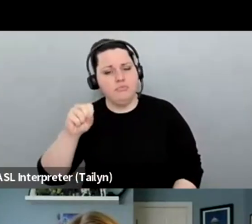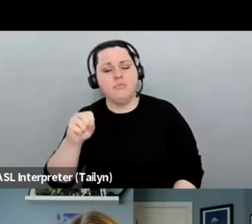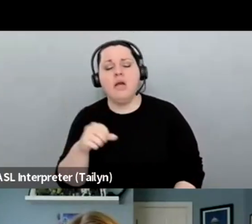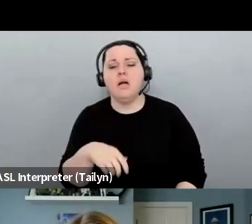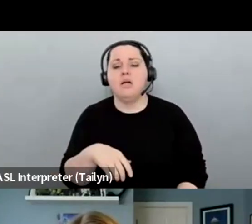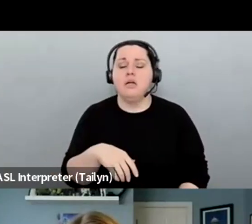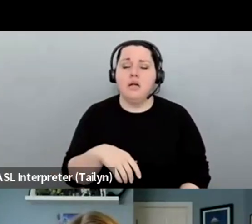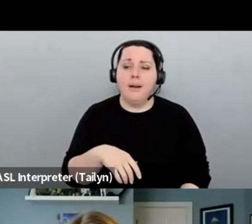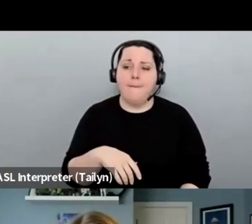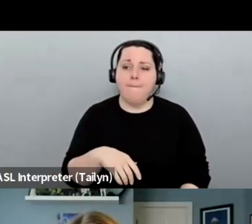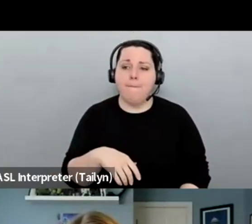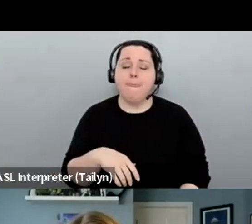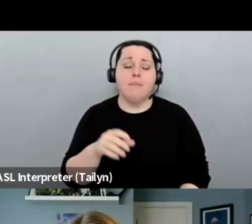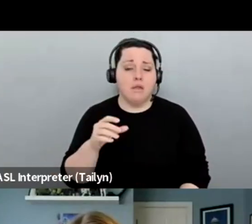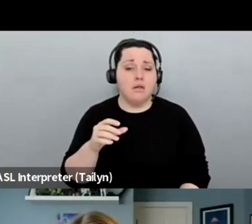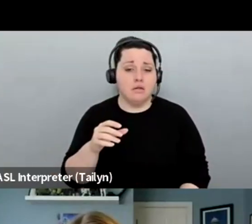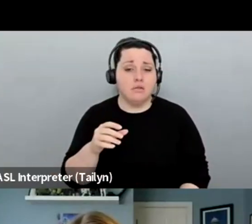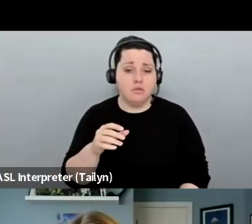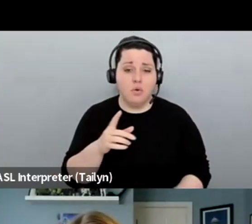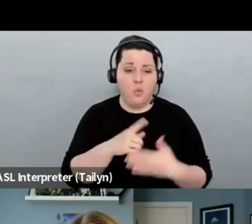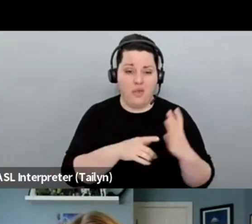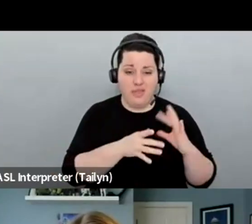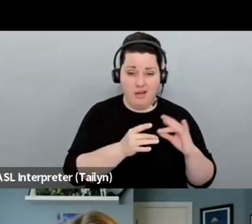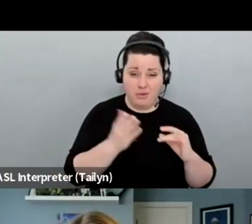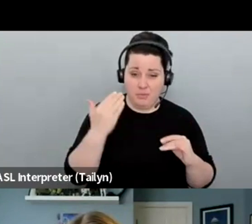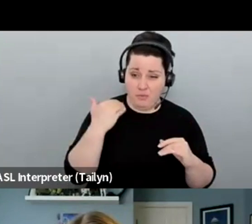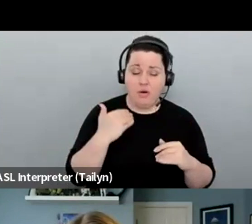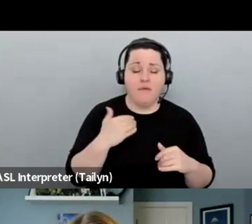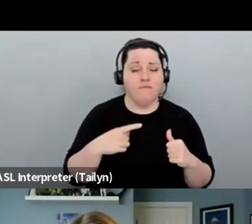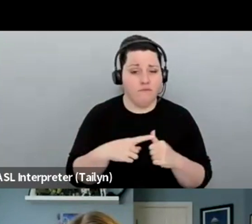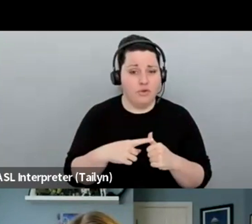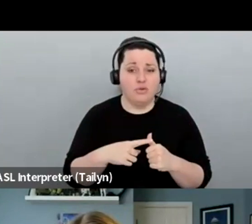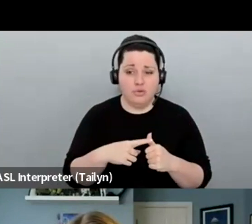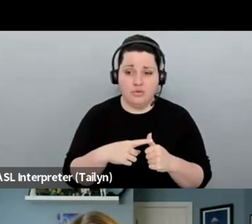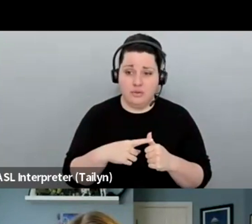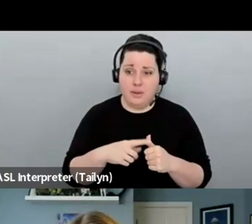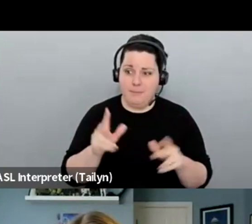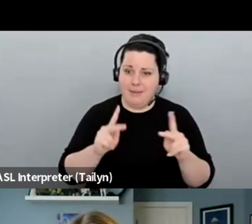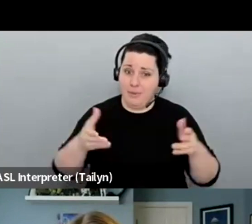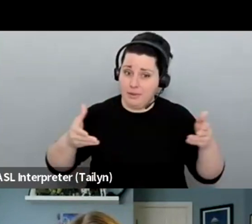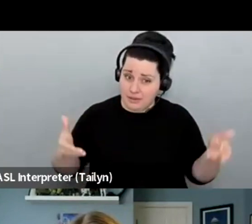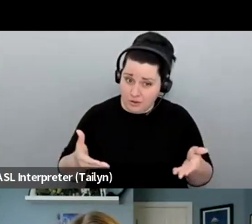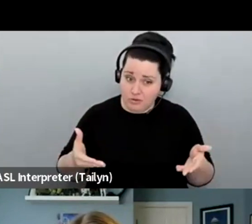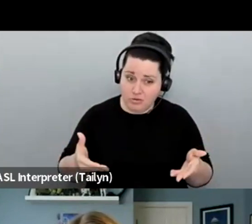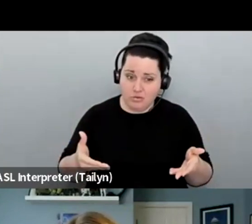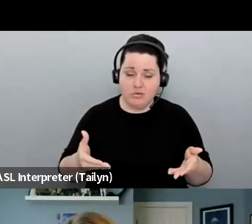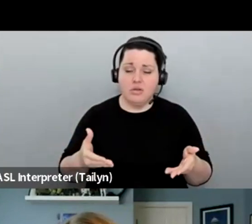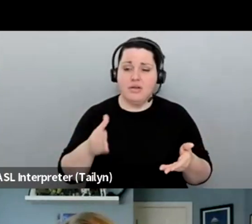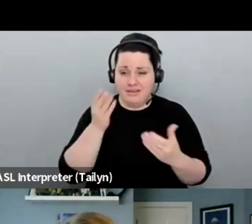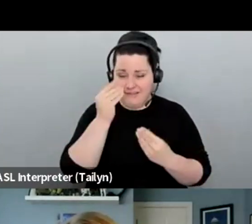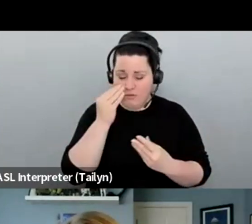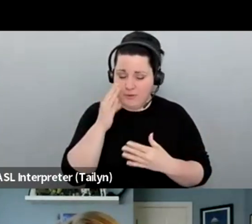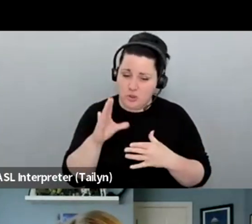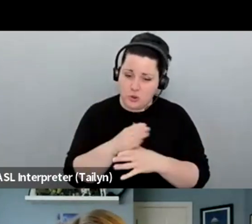speaking. So I will echo what was shared earlier. I think first and foremost, the fact that folks are here, that sharing of